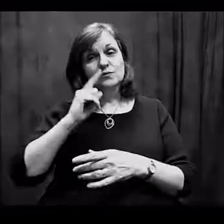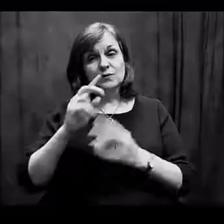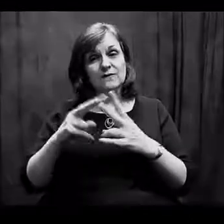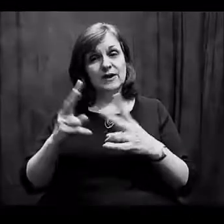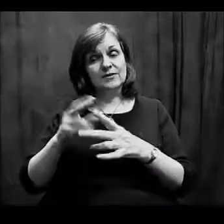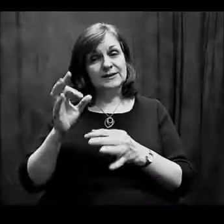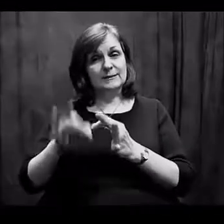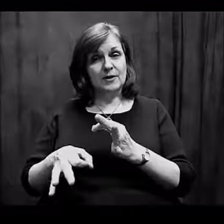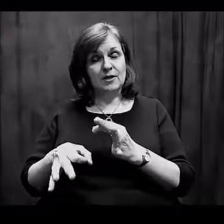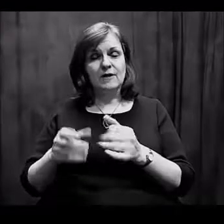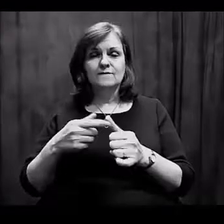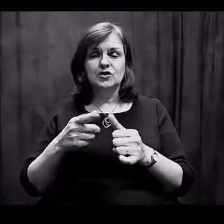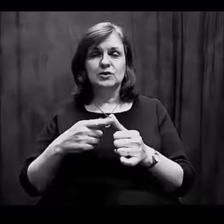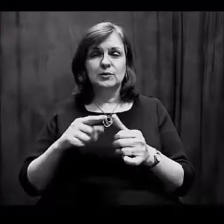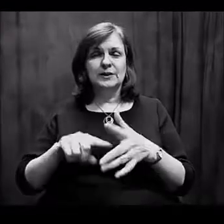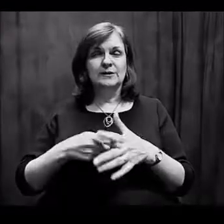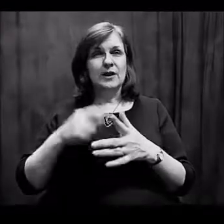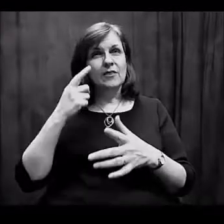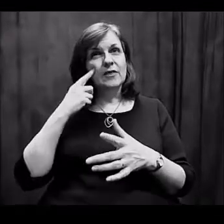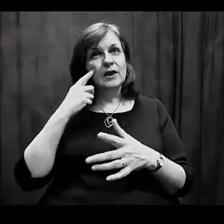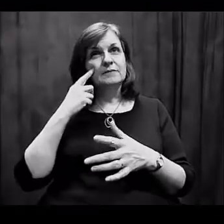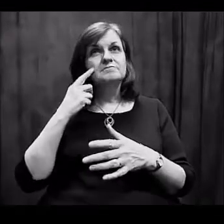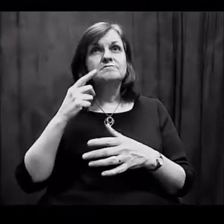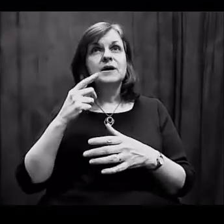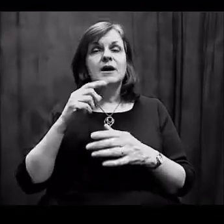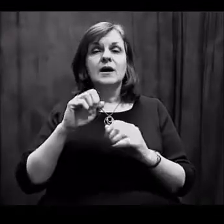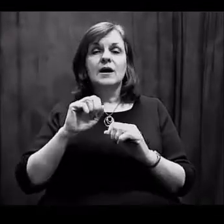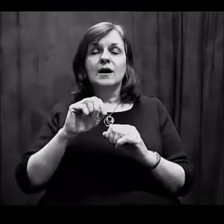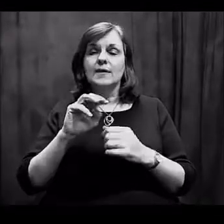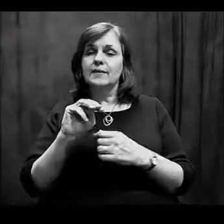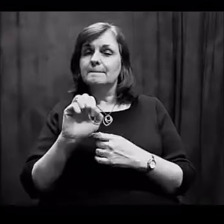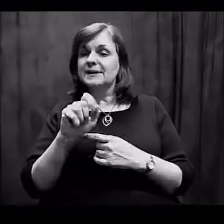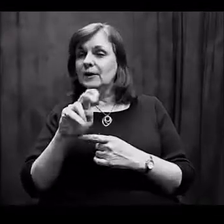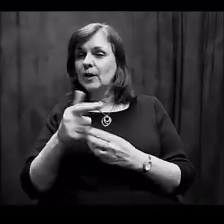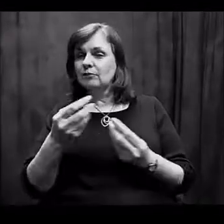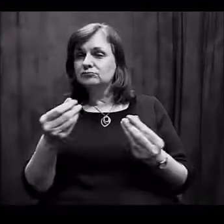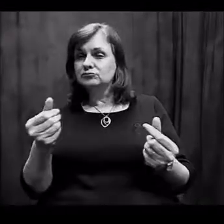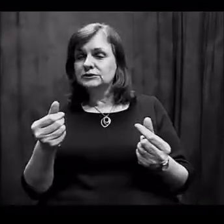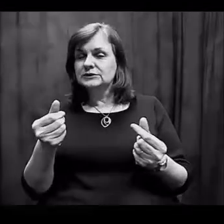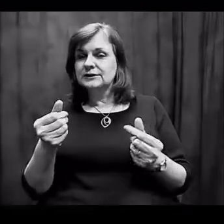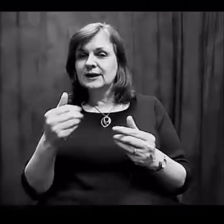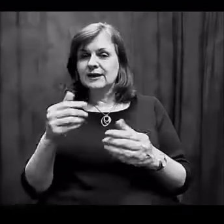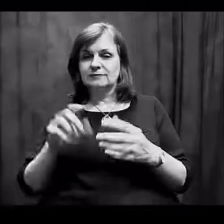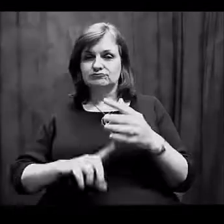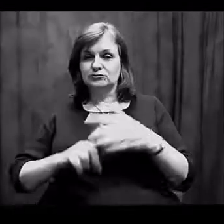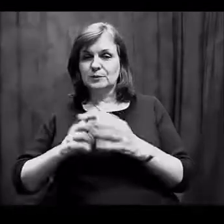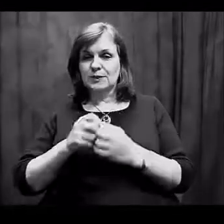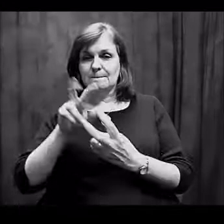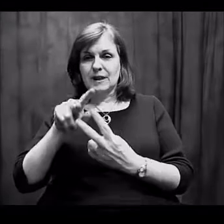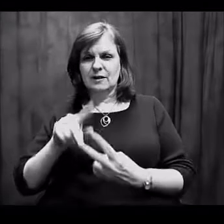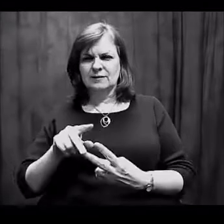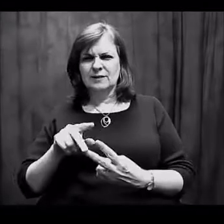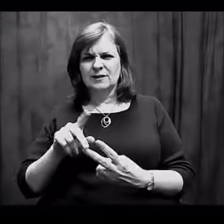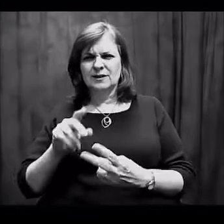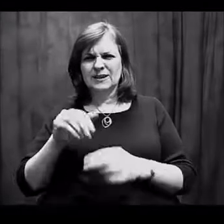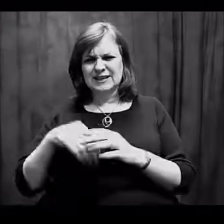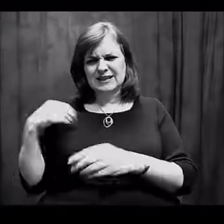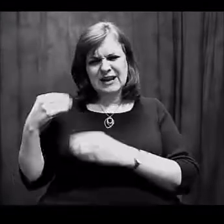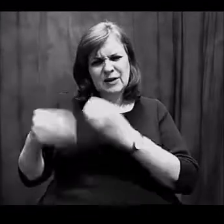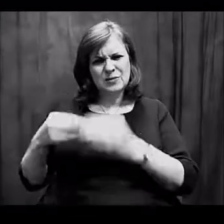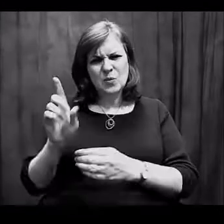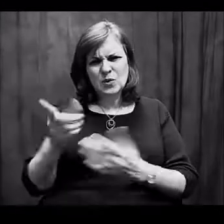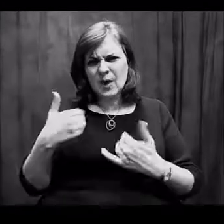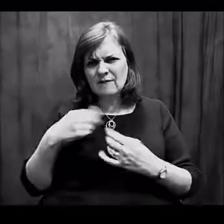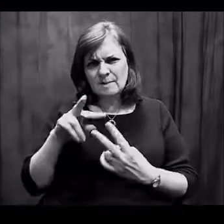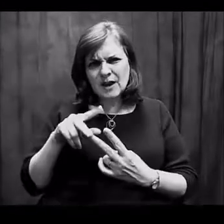ideas were very, very simple. He started out with the idea that material comes in pairs. Well, where in inheritance do you